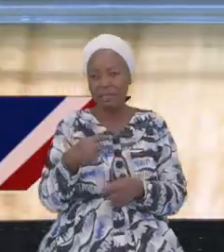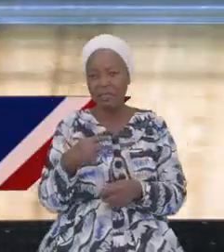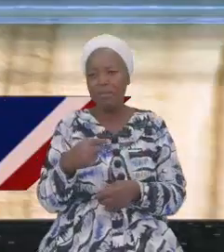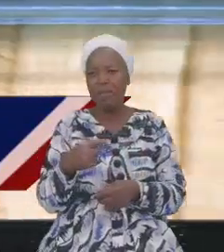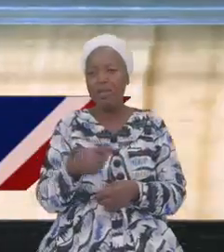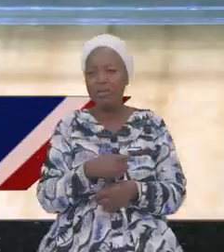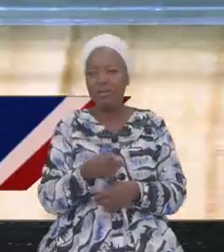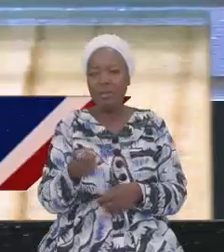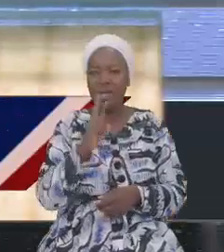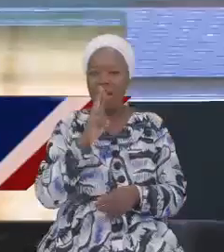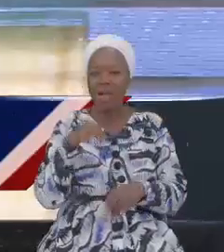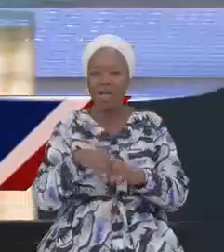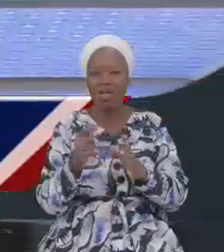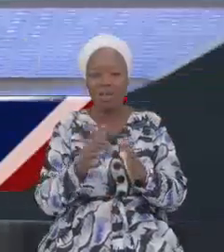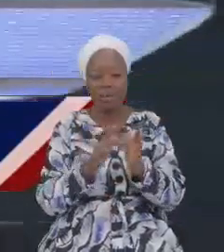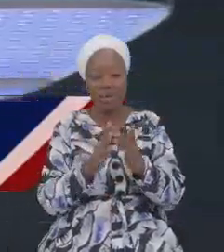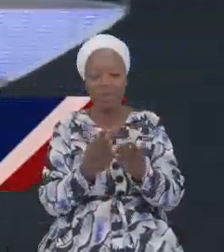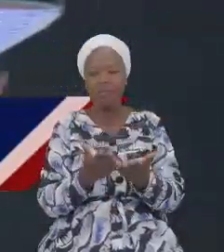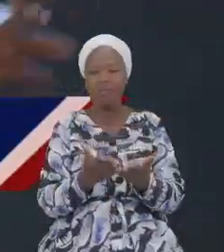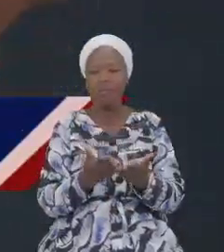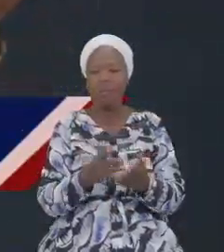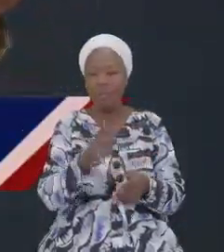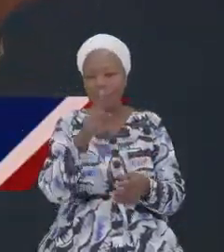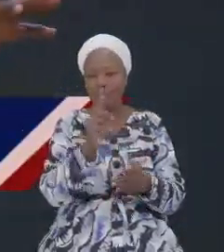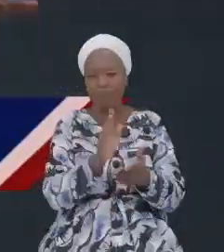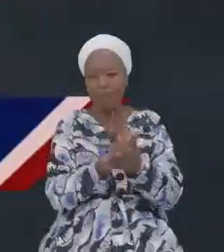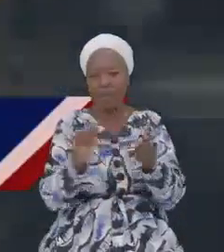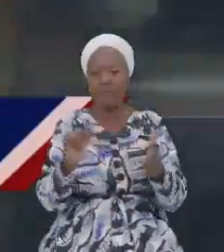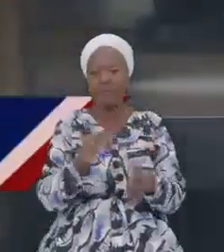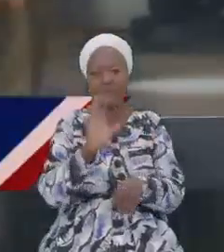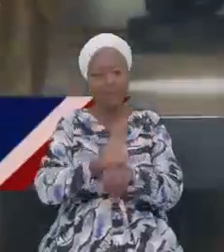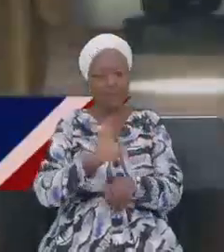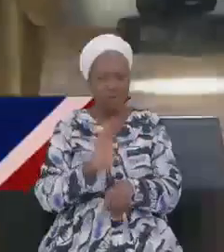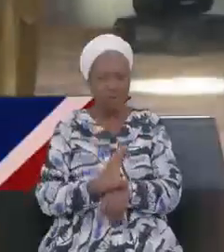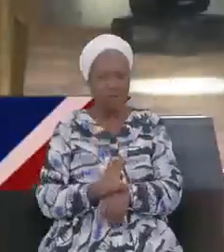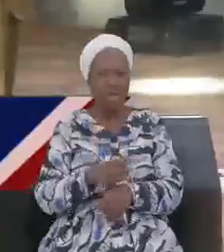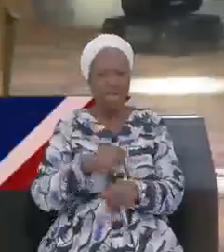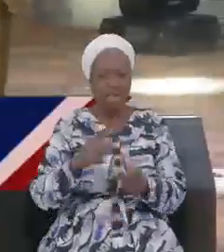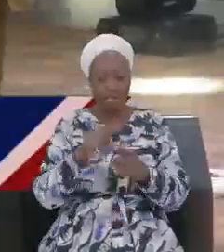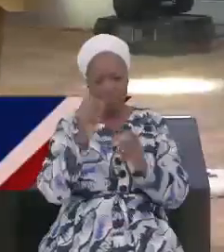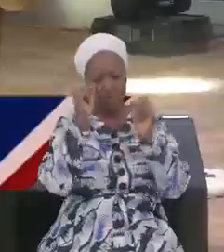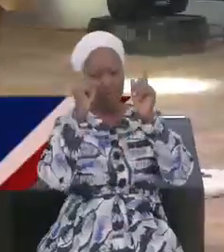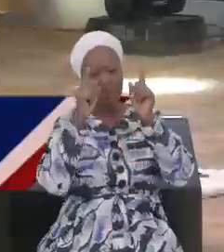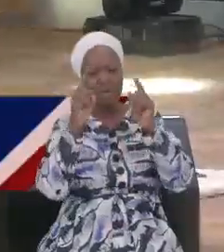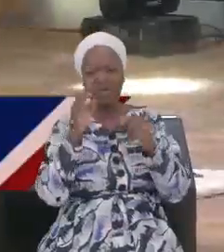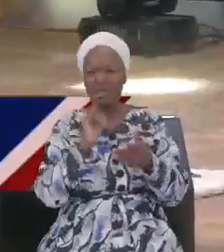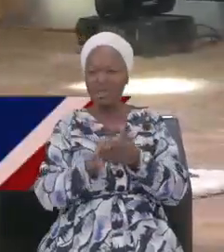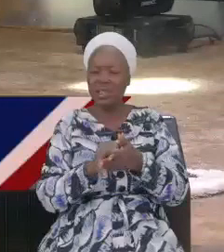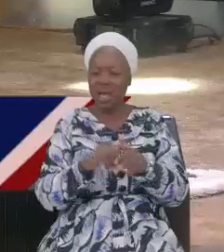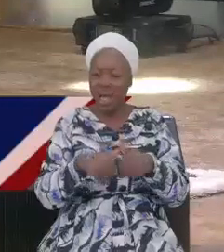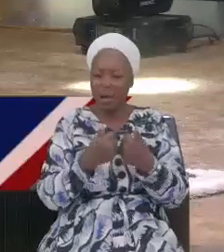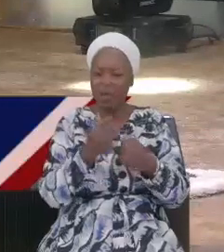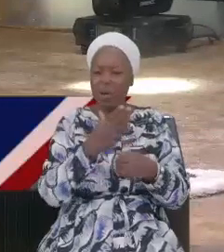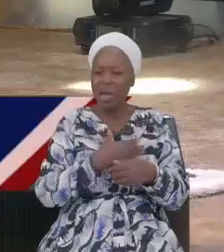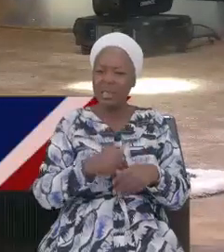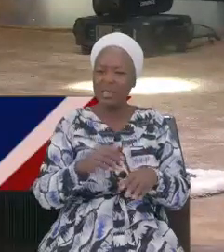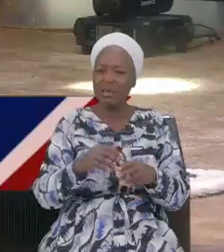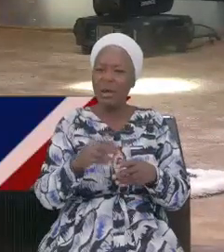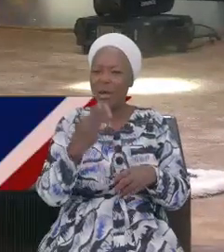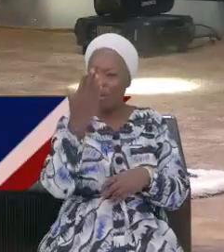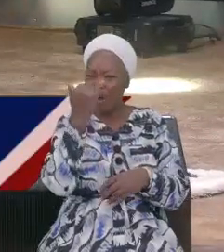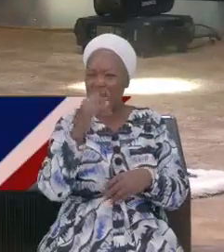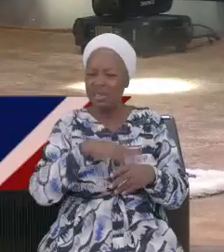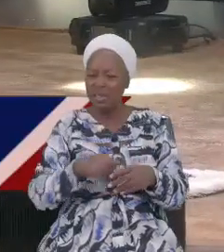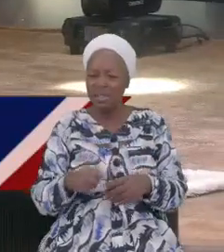in a Bible-believing church. I wonder why and how they will meet the condition. And